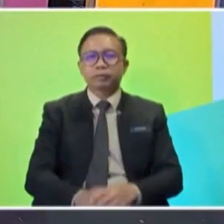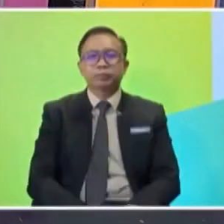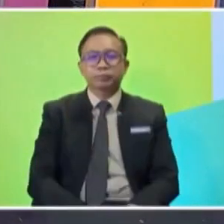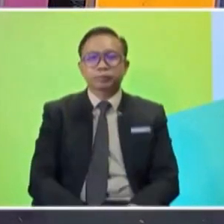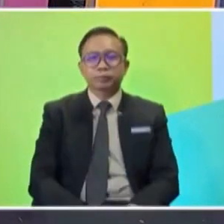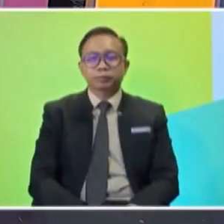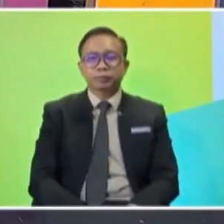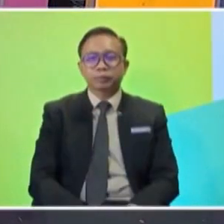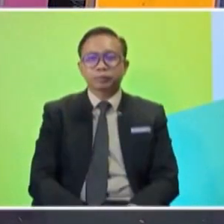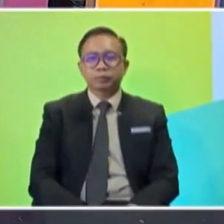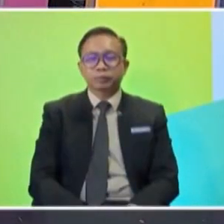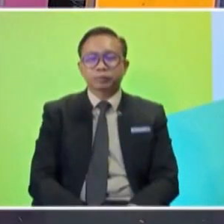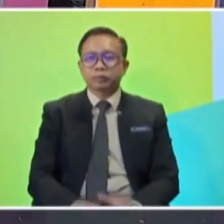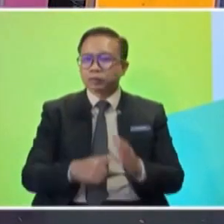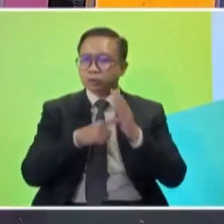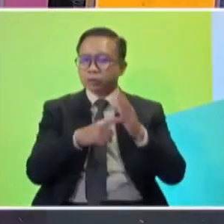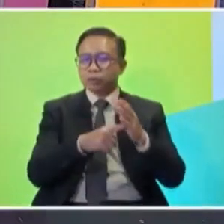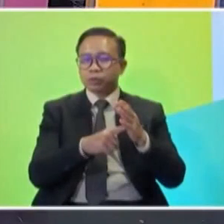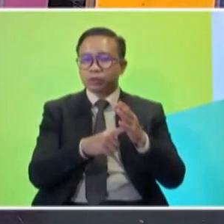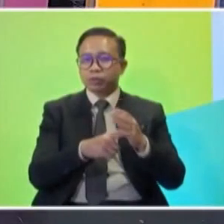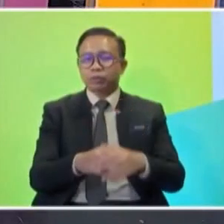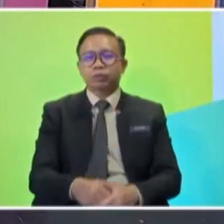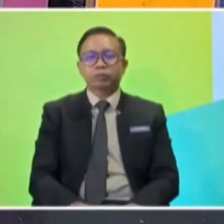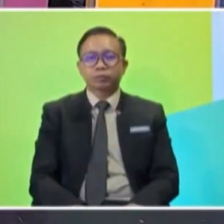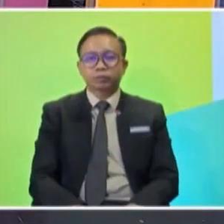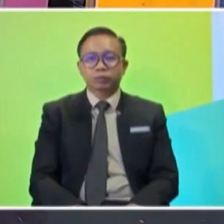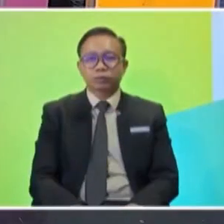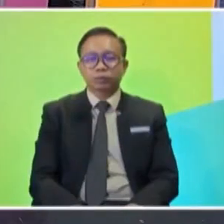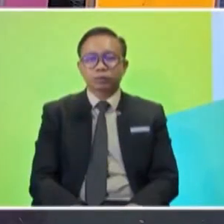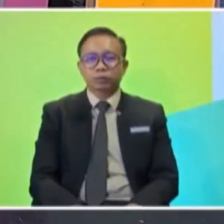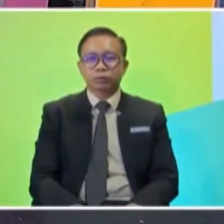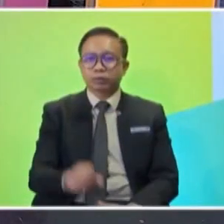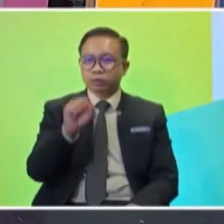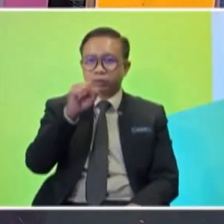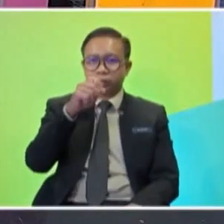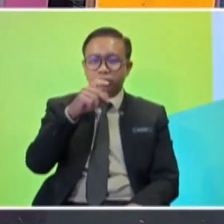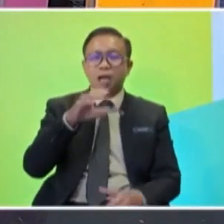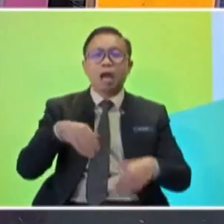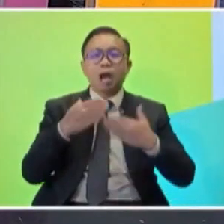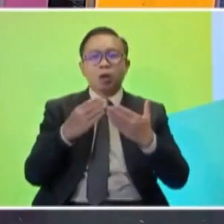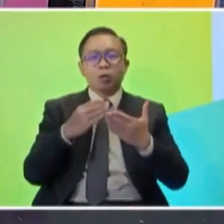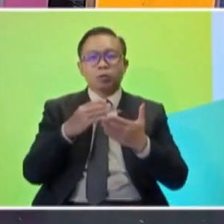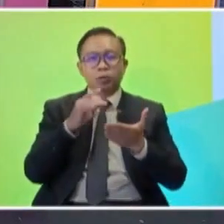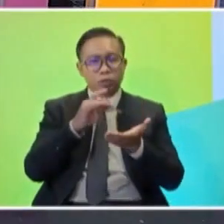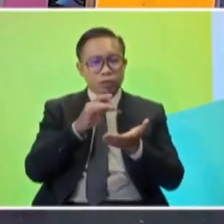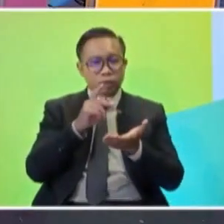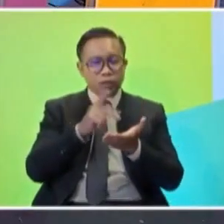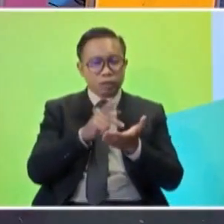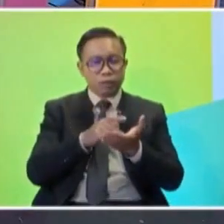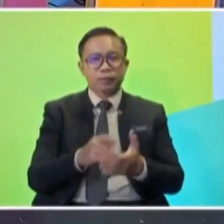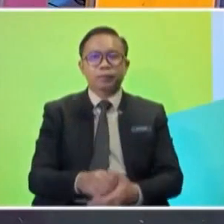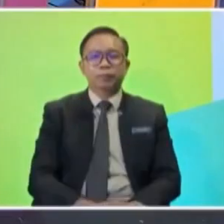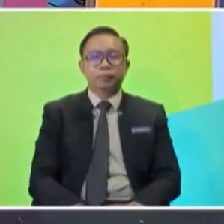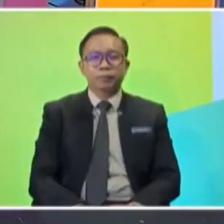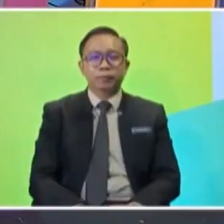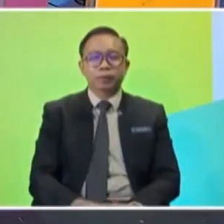Okay, Chris, this is I show you with graphic. Yep. Now I'm going to show you the standard written method. How do we calculate? Okay. Okay.